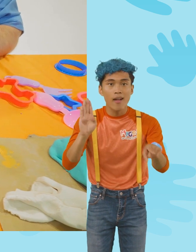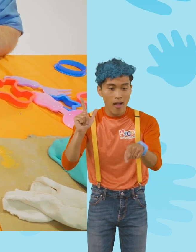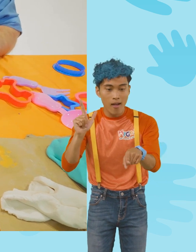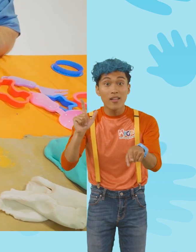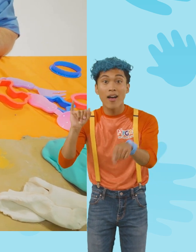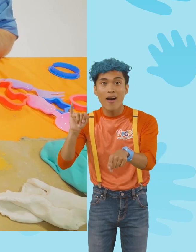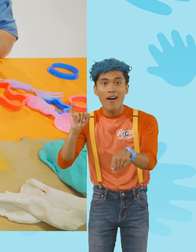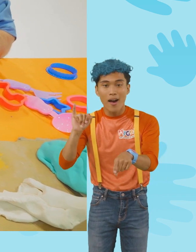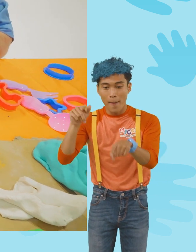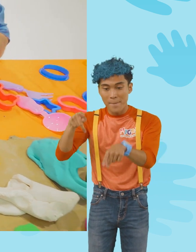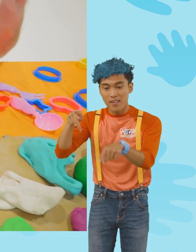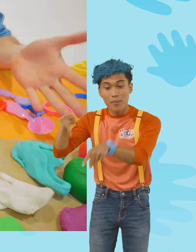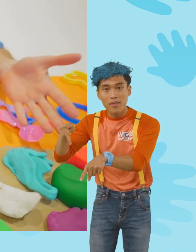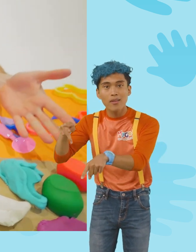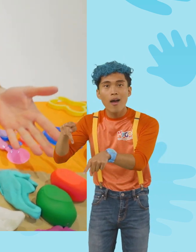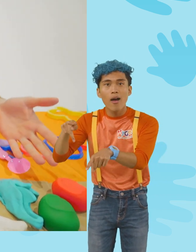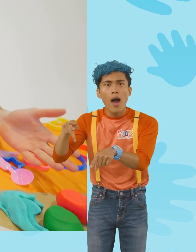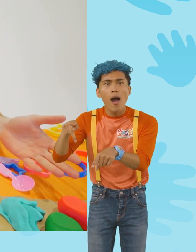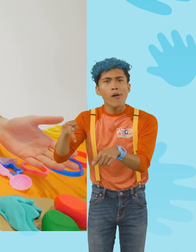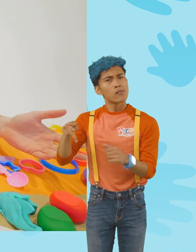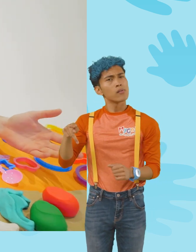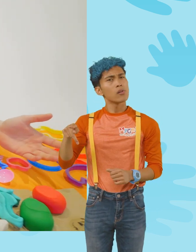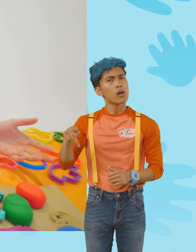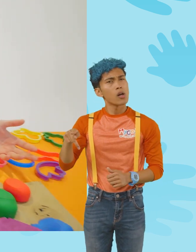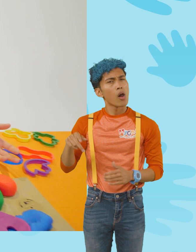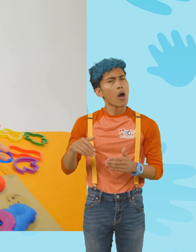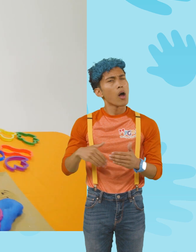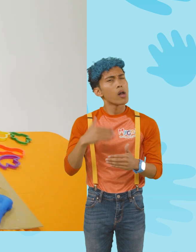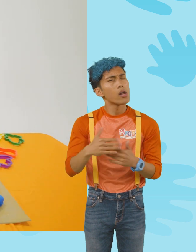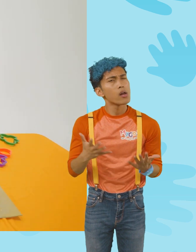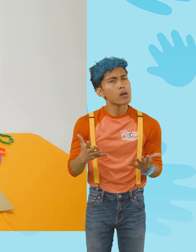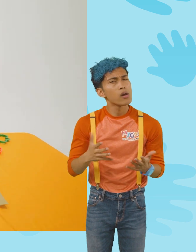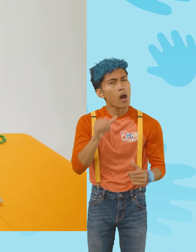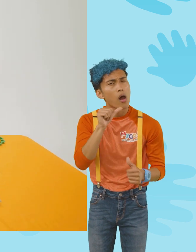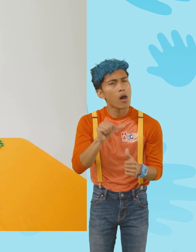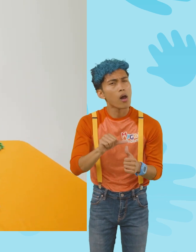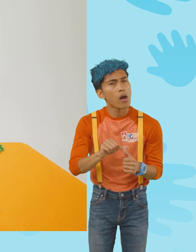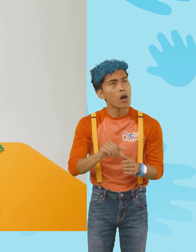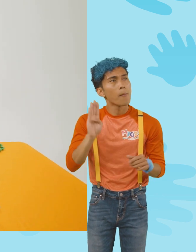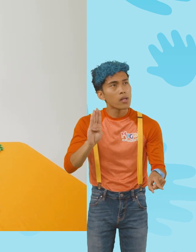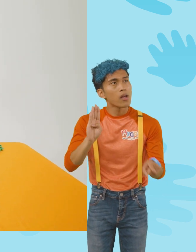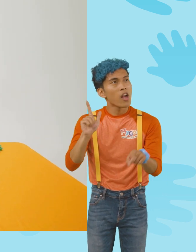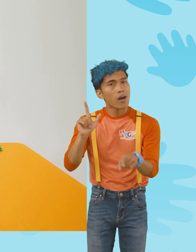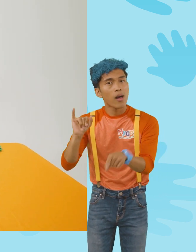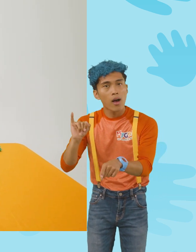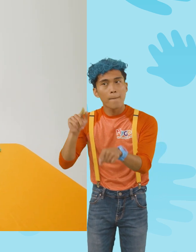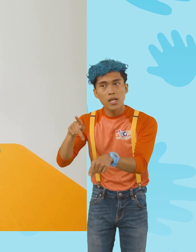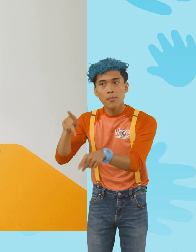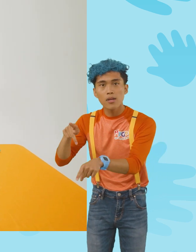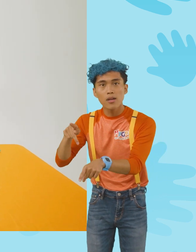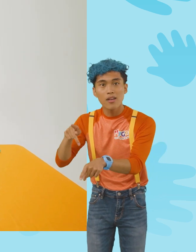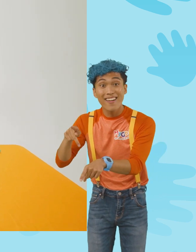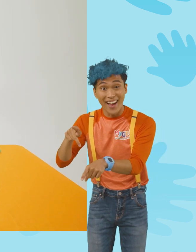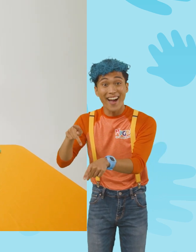L, I, P, P. What's the next letter? B, L, I, P, P.